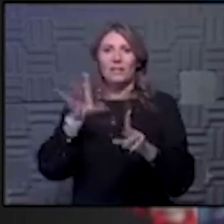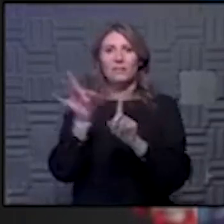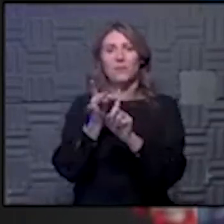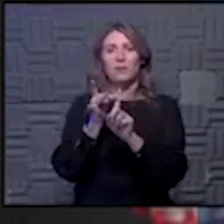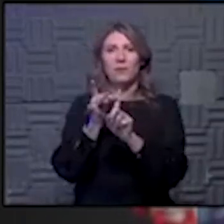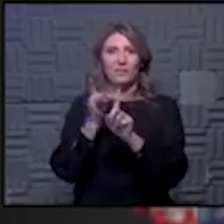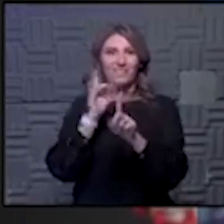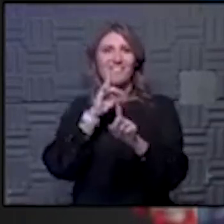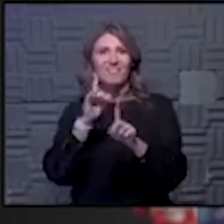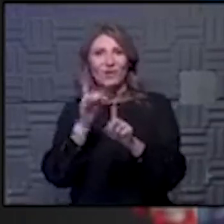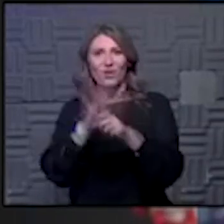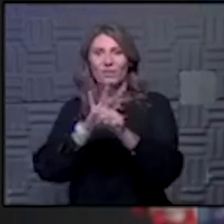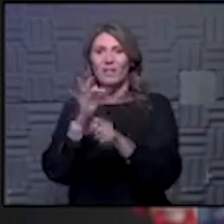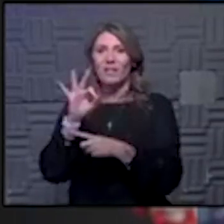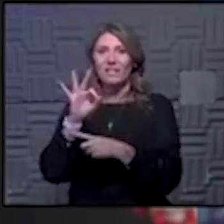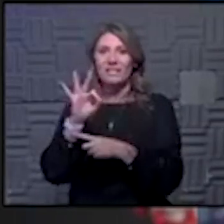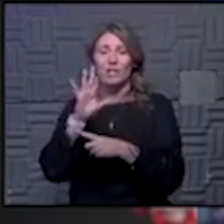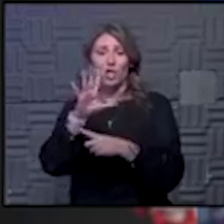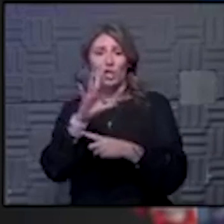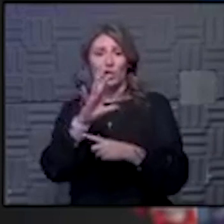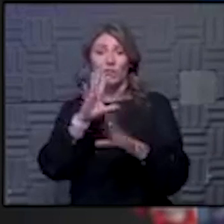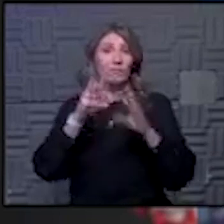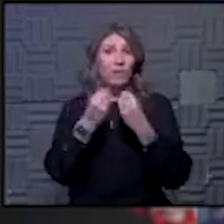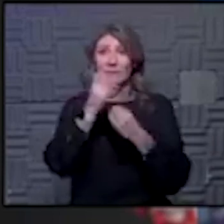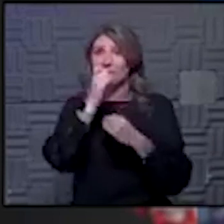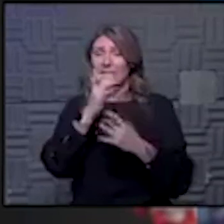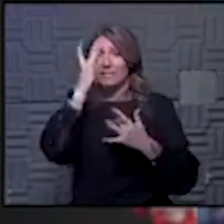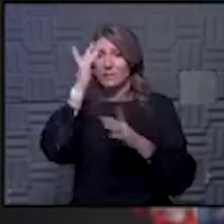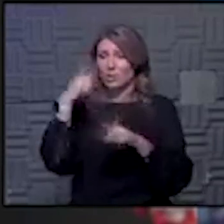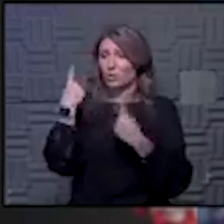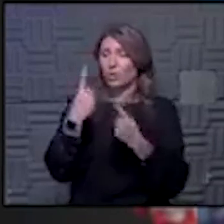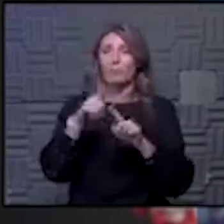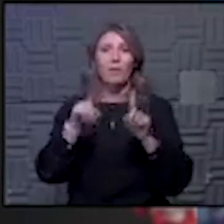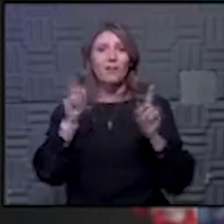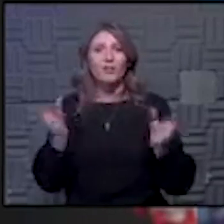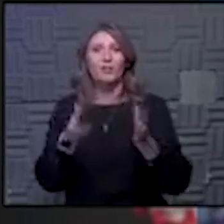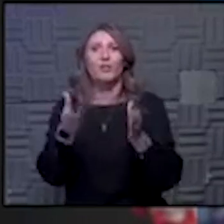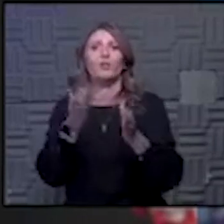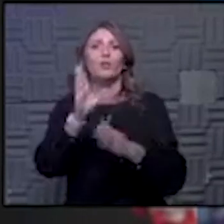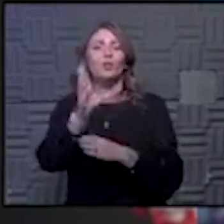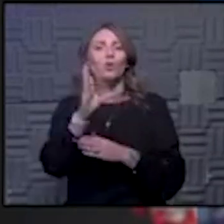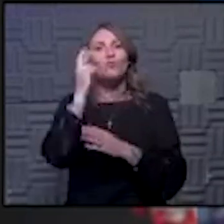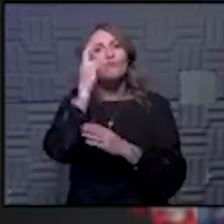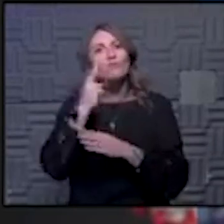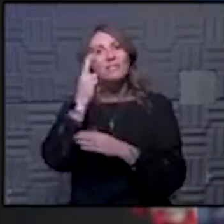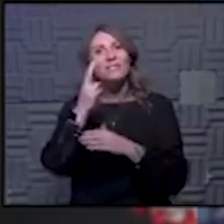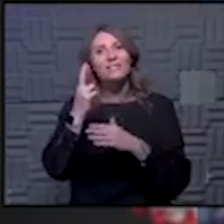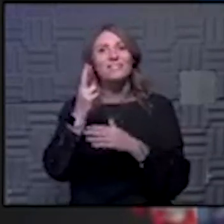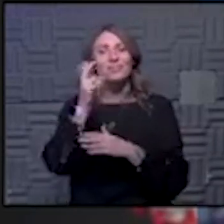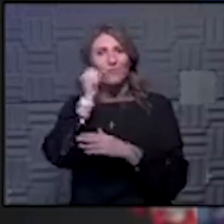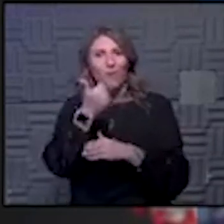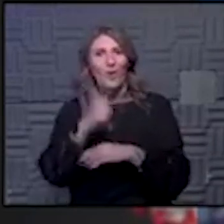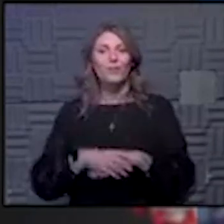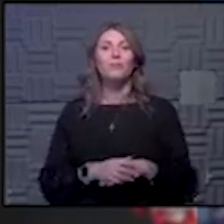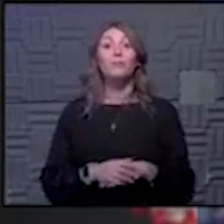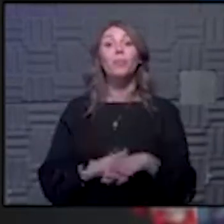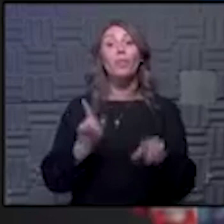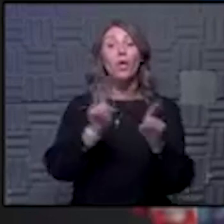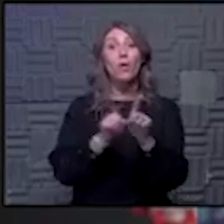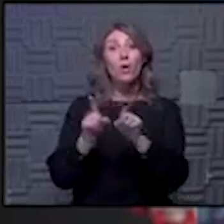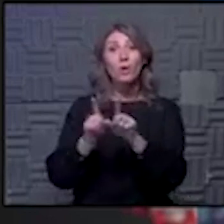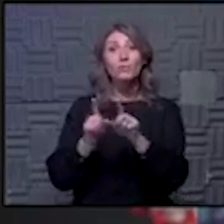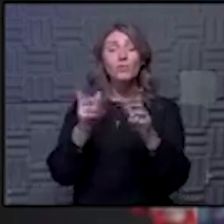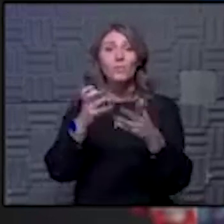did not get too sick so far, she encourages everyone to wear a mask, and she shares her reasons with us tomorrow. I also want to